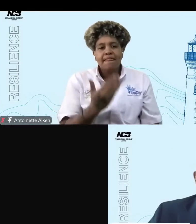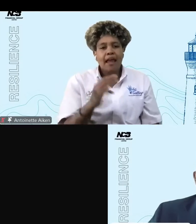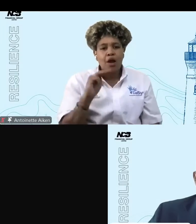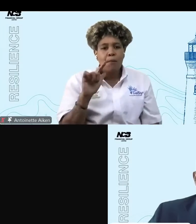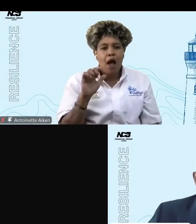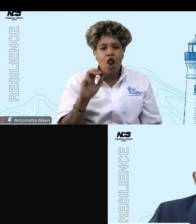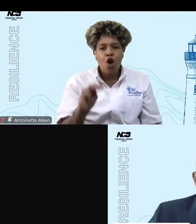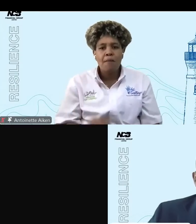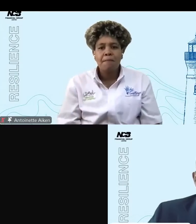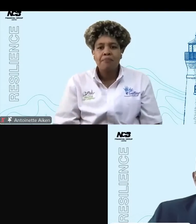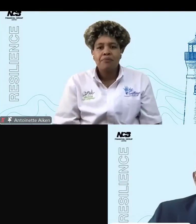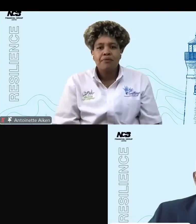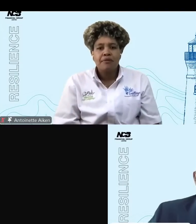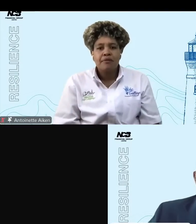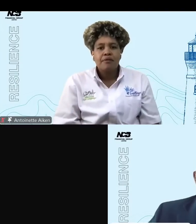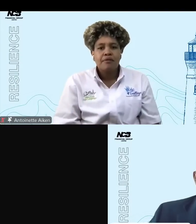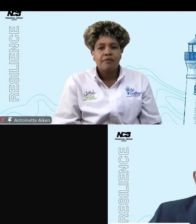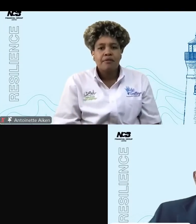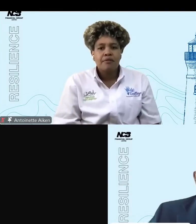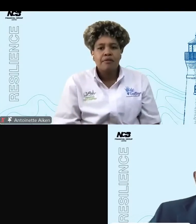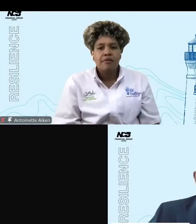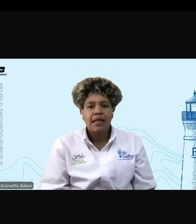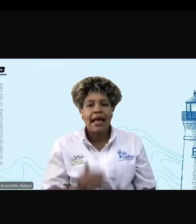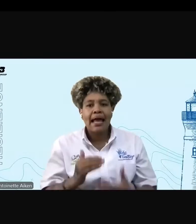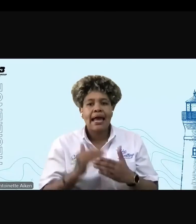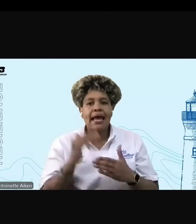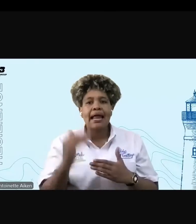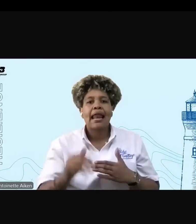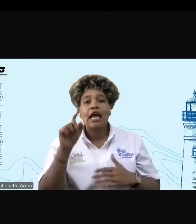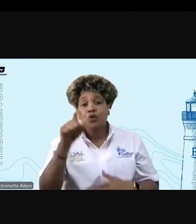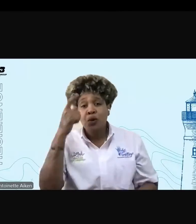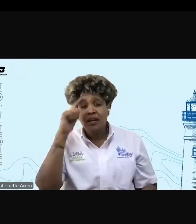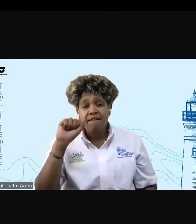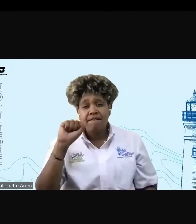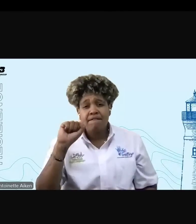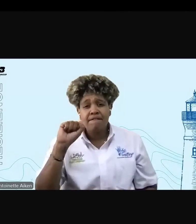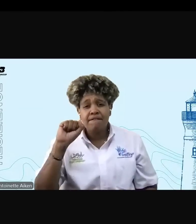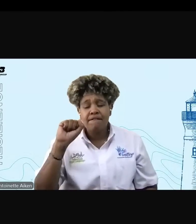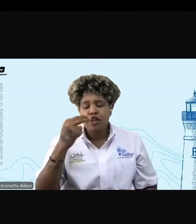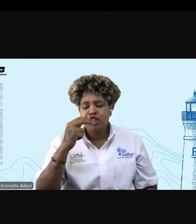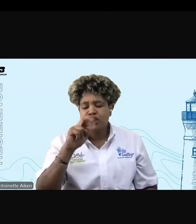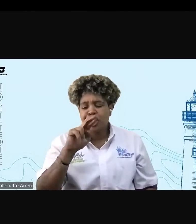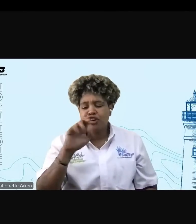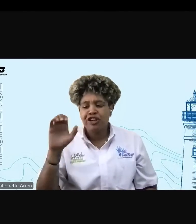Malcolm. Next question is for Sherry Martin.